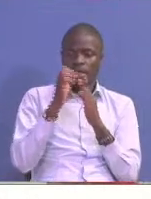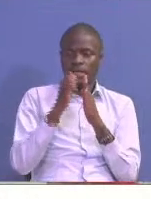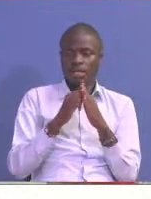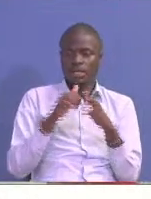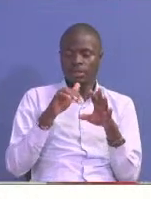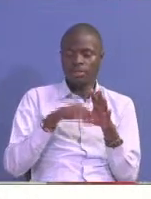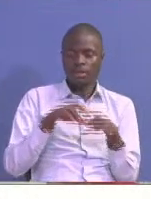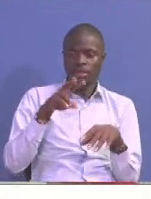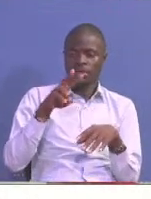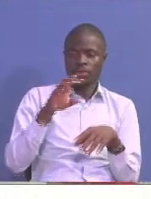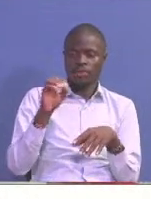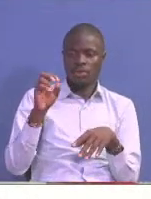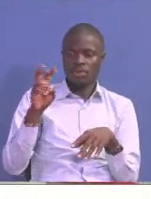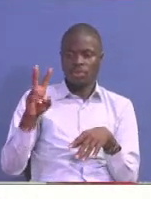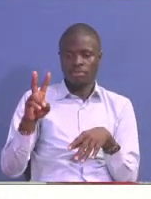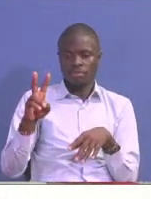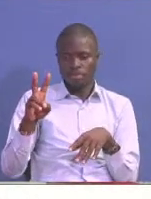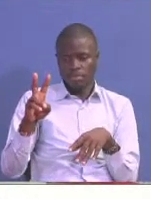2002.